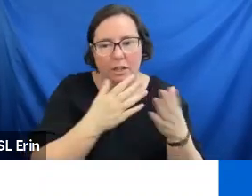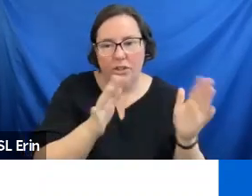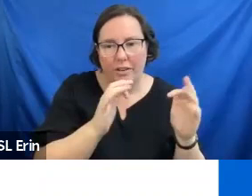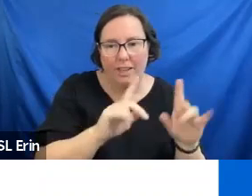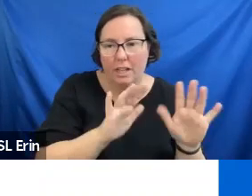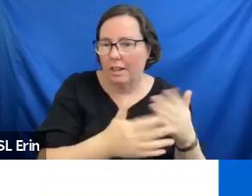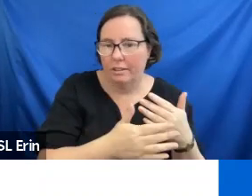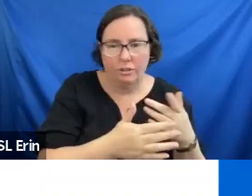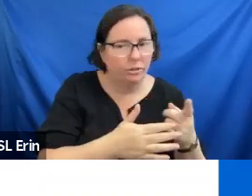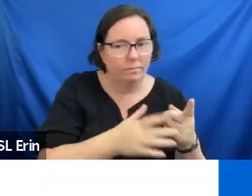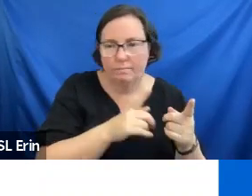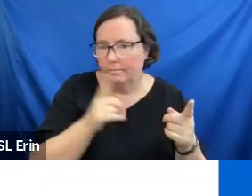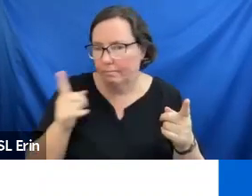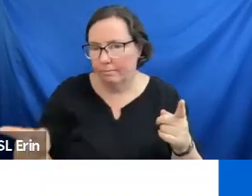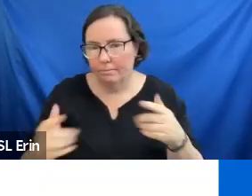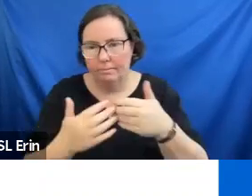education classroom.